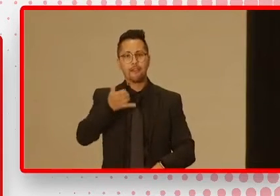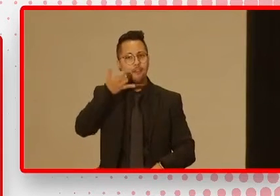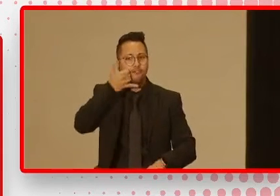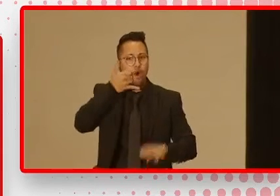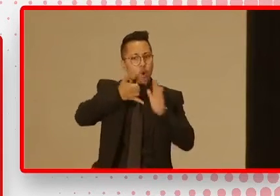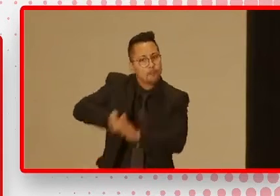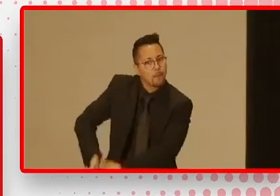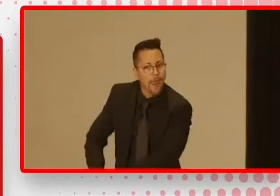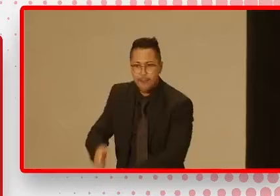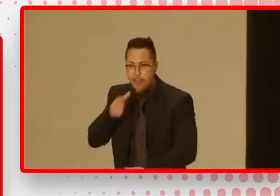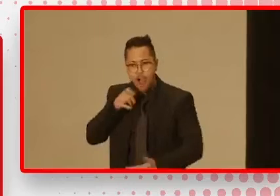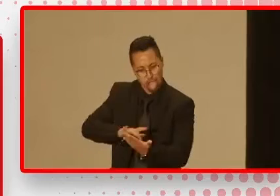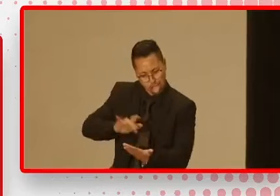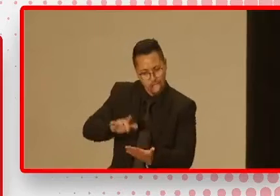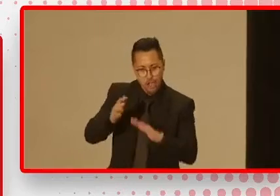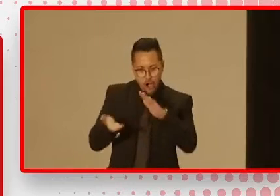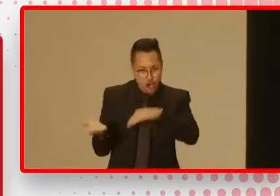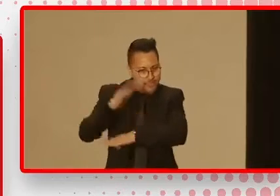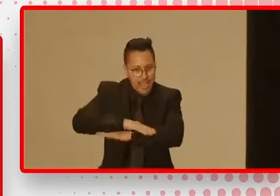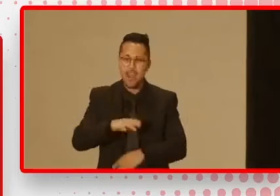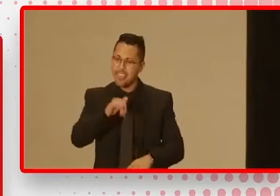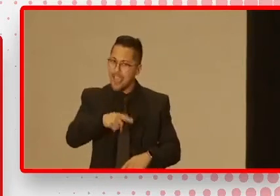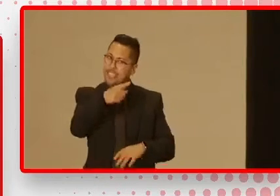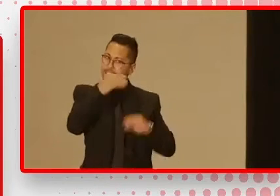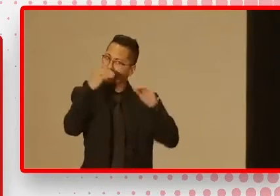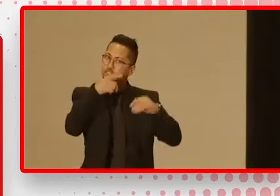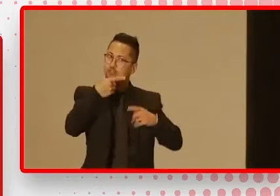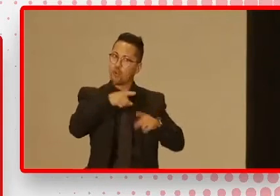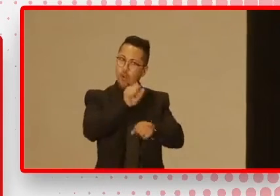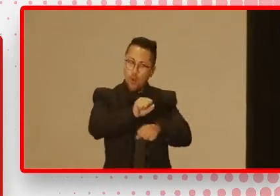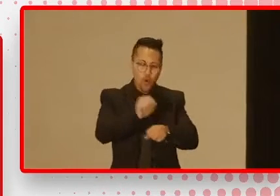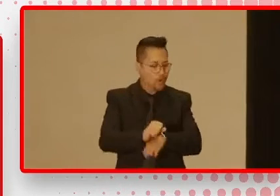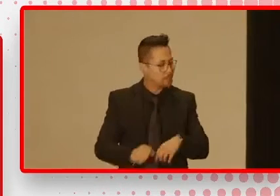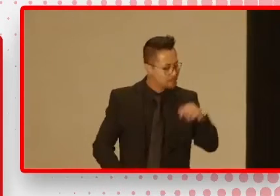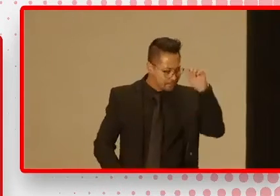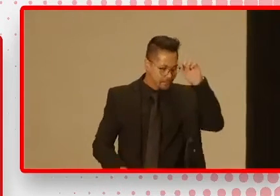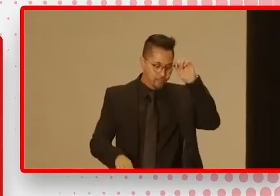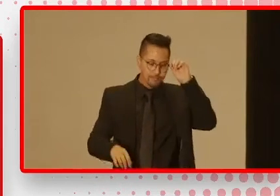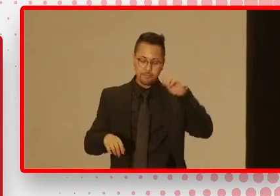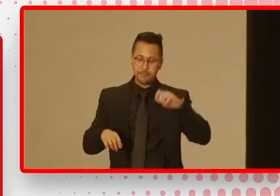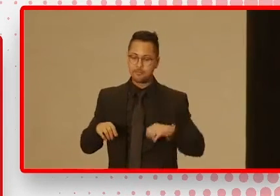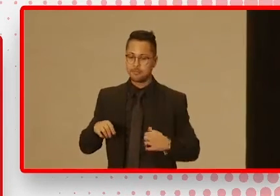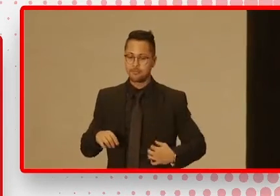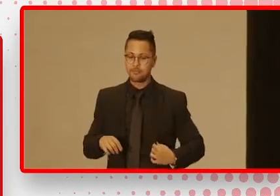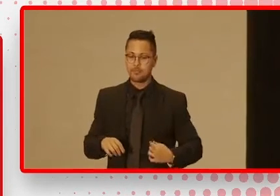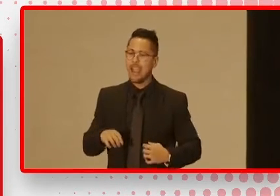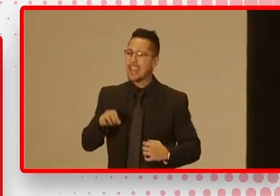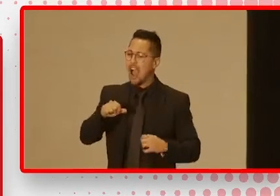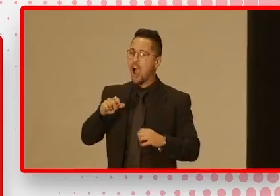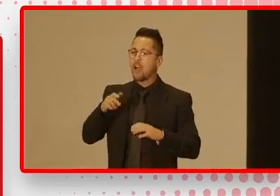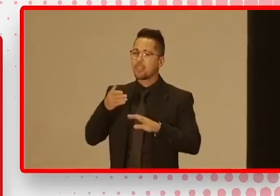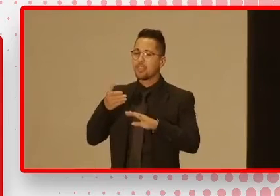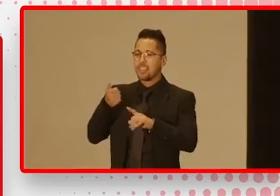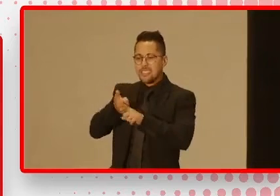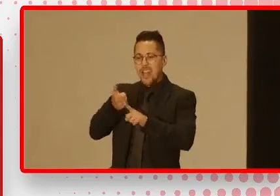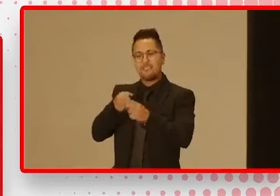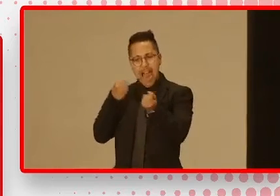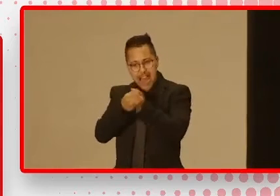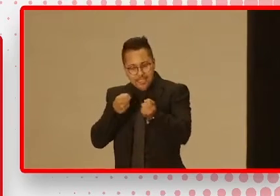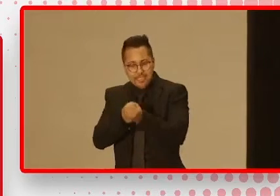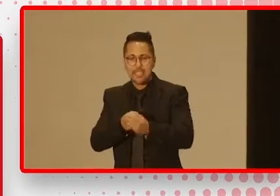pre-employment transition services like the self-advocacy, the work, all those things prepare those students for the workforce. And it's the things